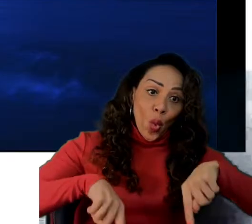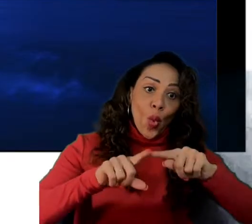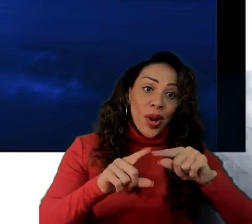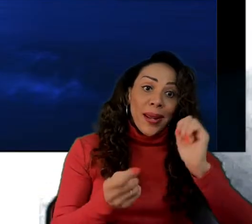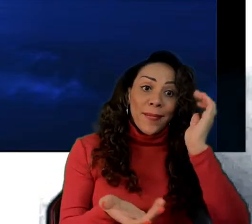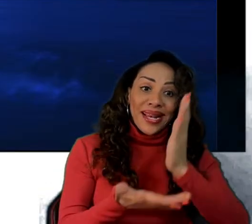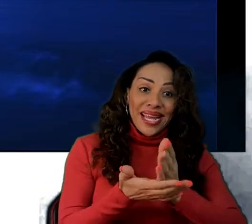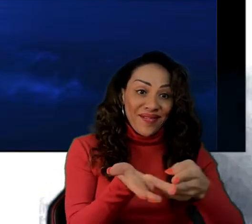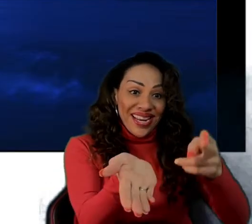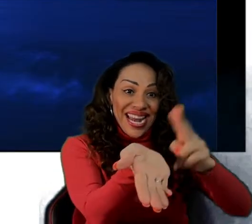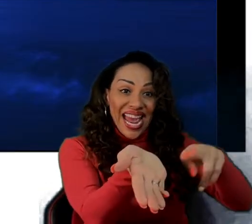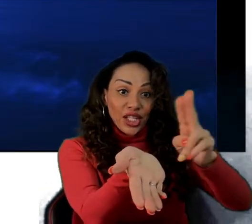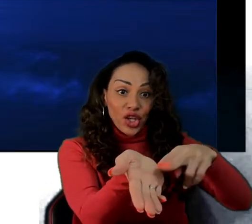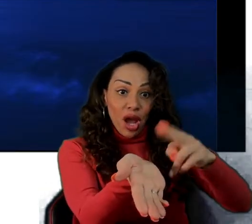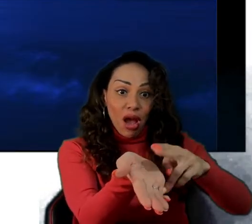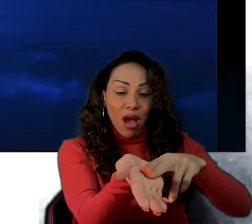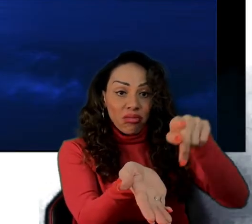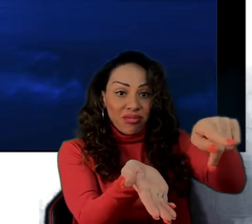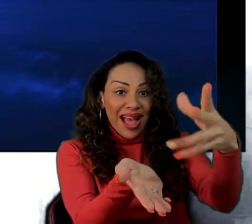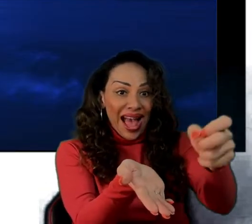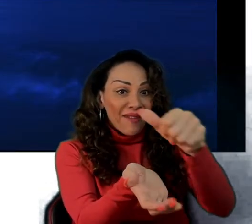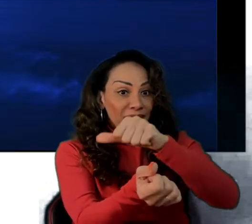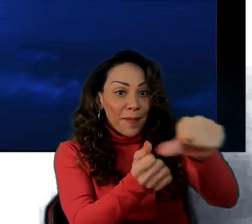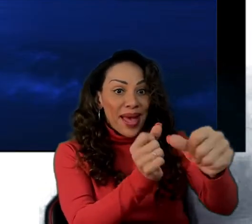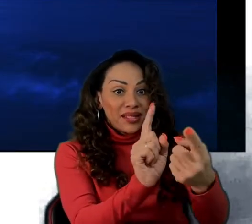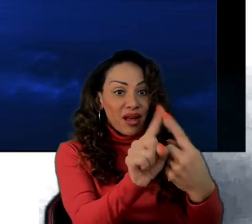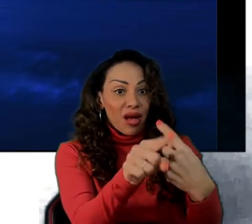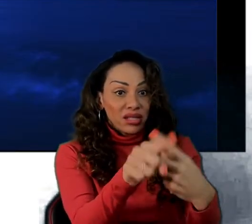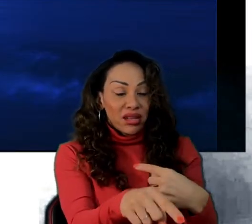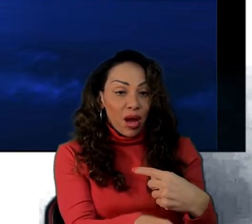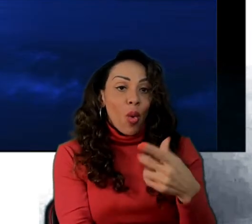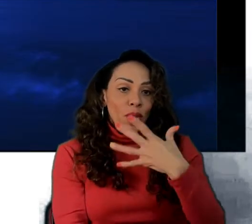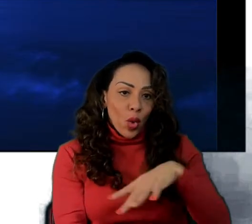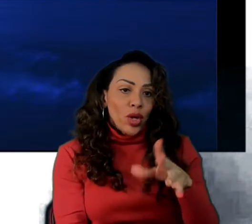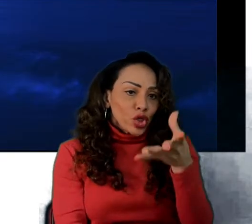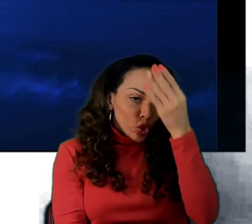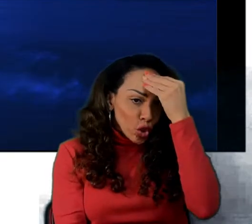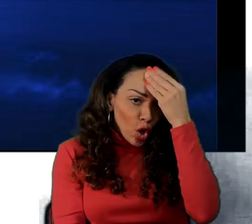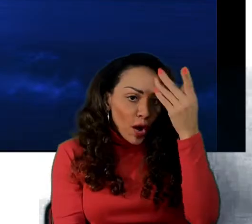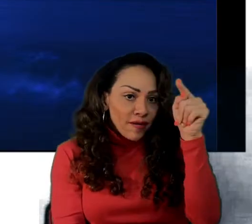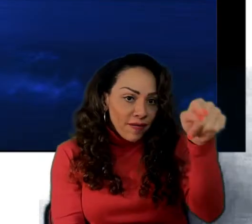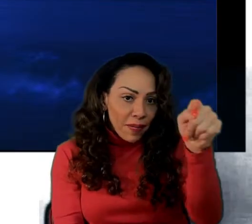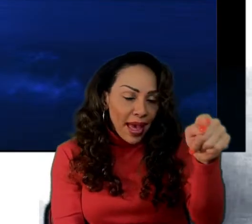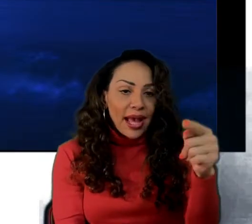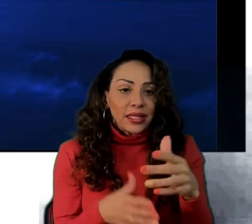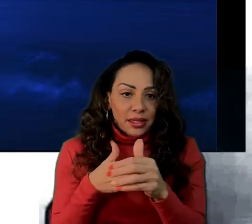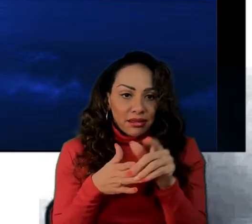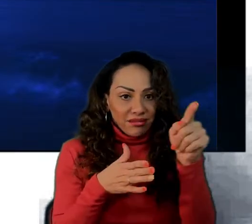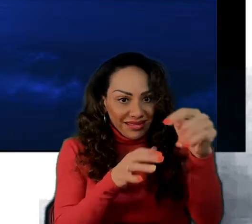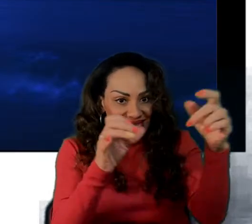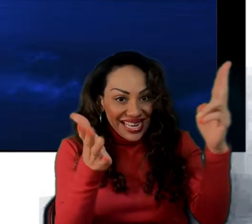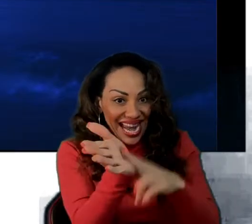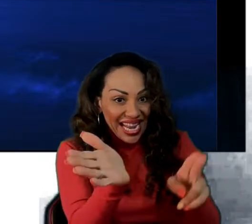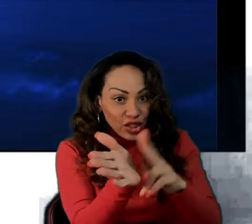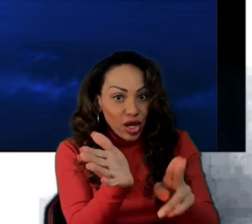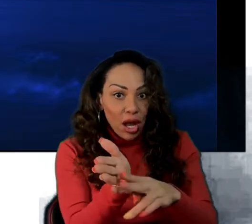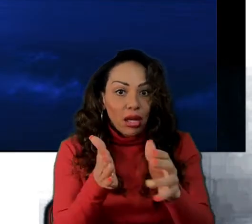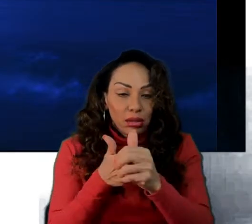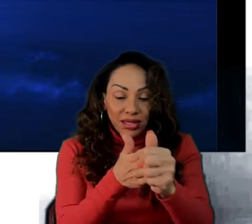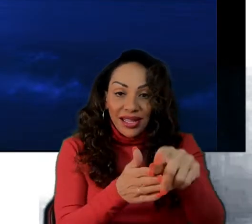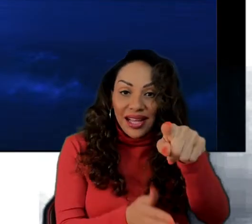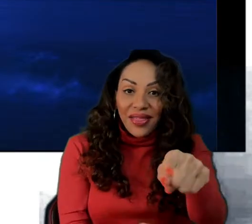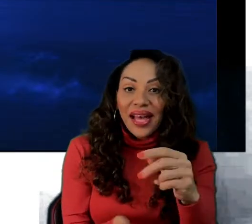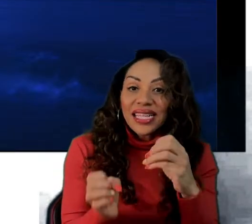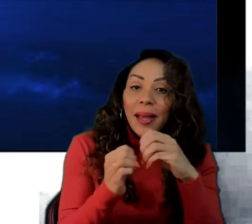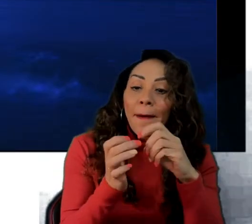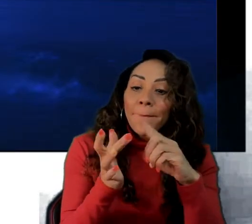be inspired by nature and use nature as our guide. And this is a picture of some of our bioluminescent algae out in nature,